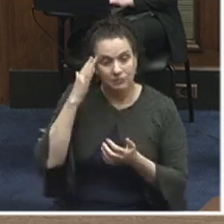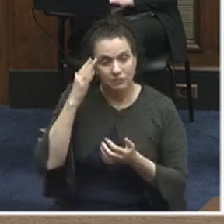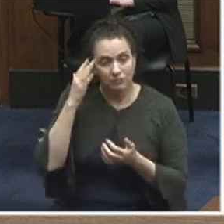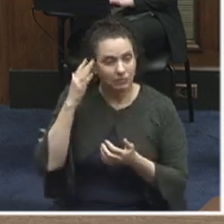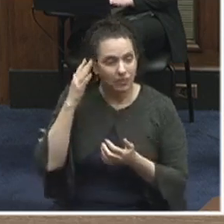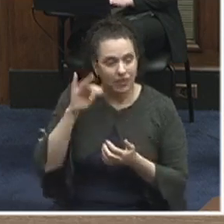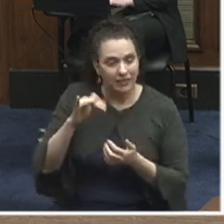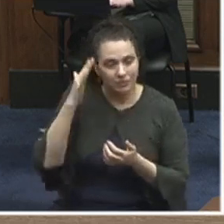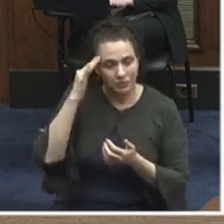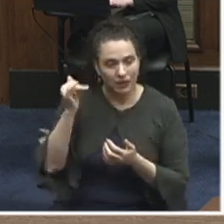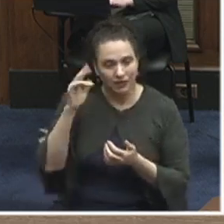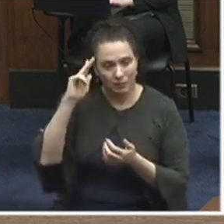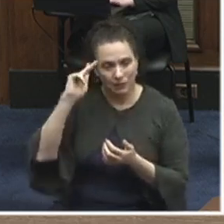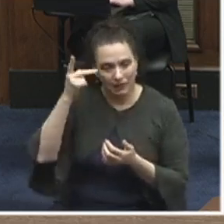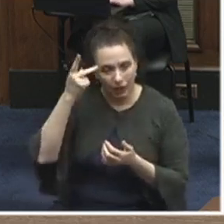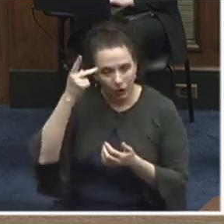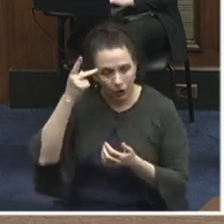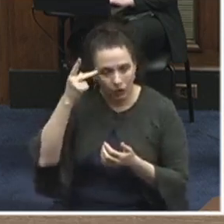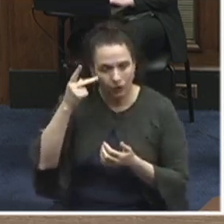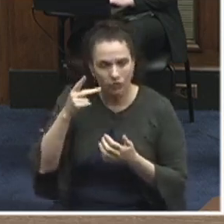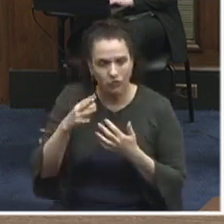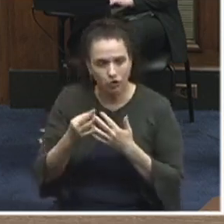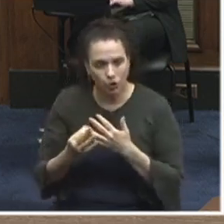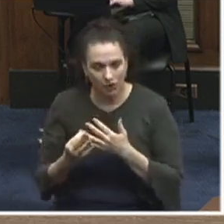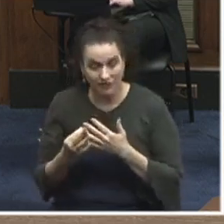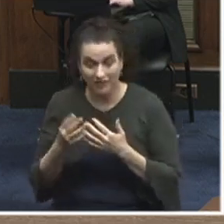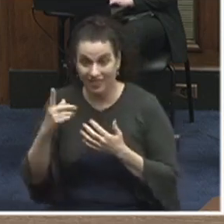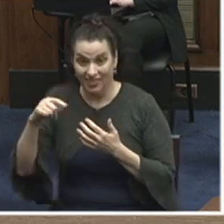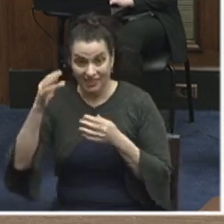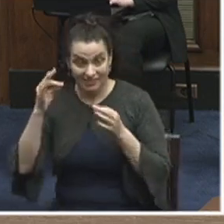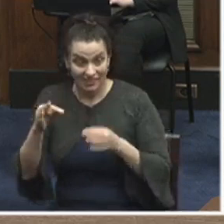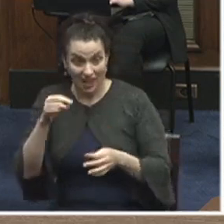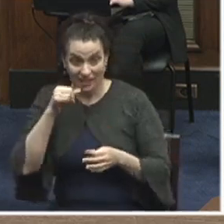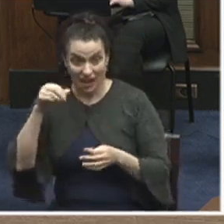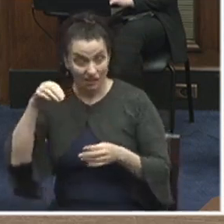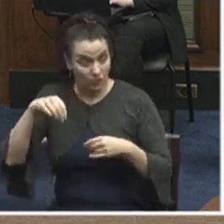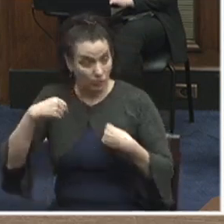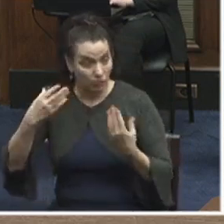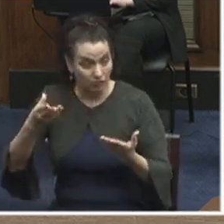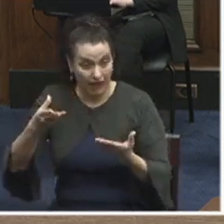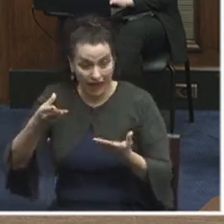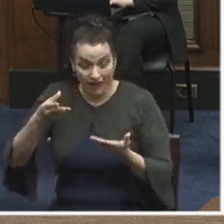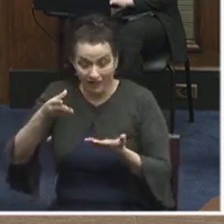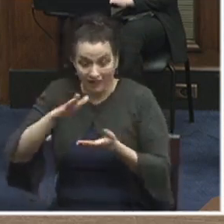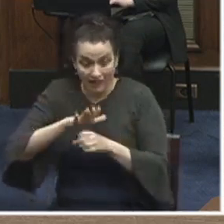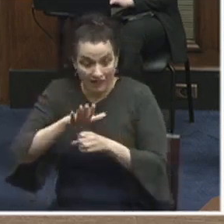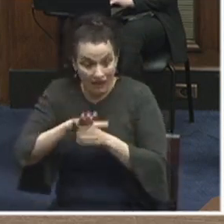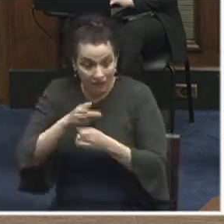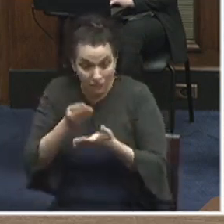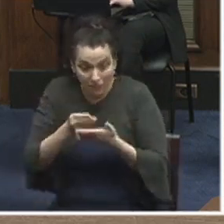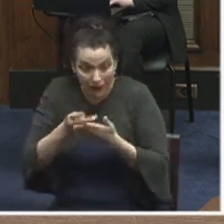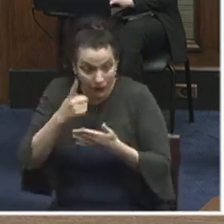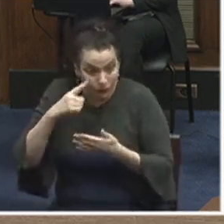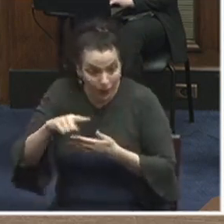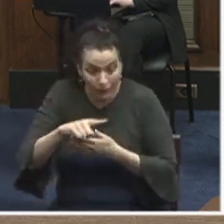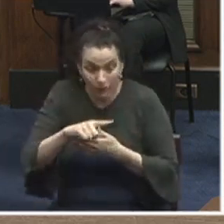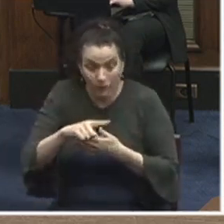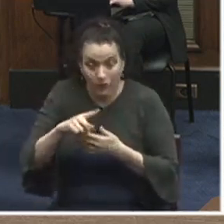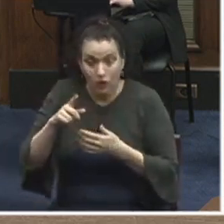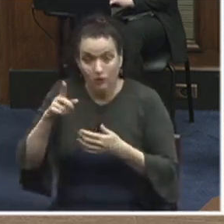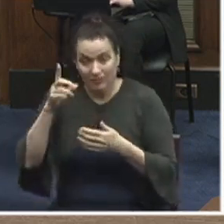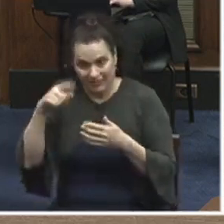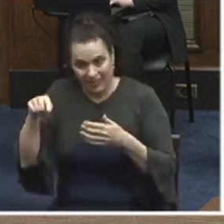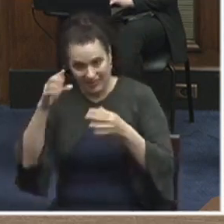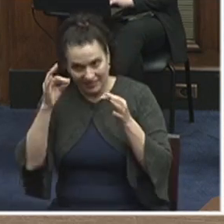choices, choosing to underfund those services, choosing to create administrative burden and barriers, choosing to make life for people on